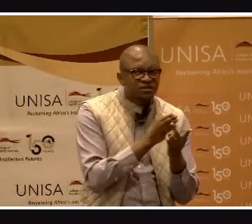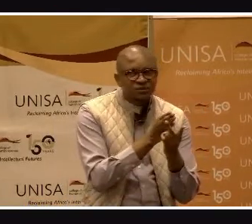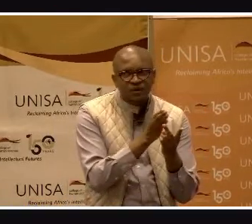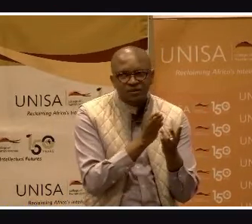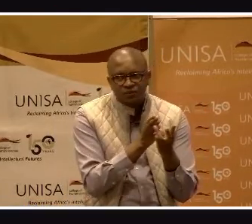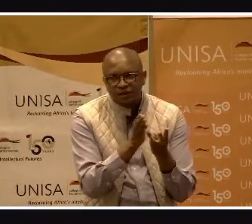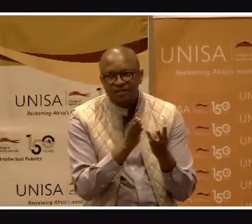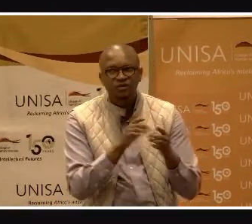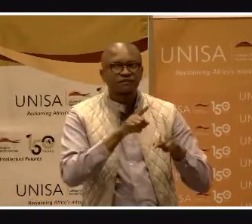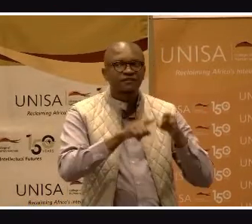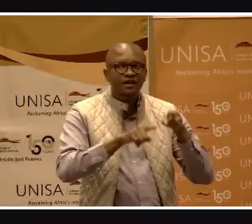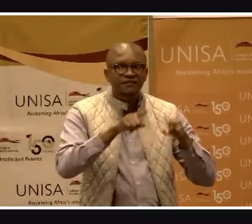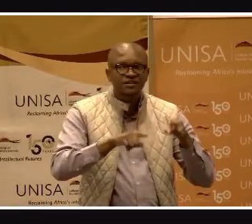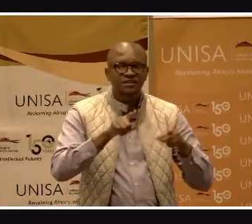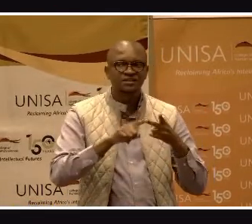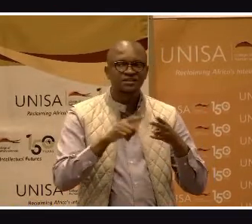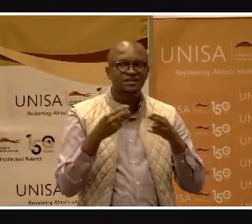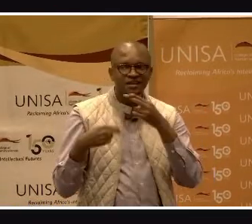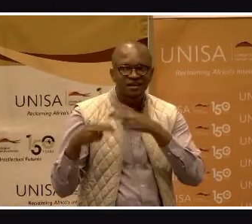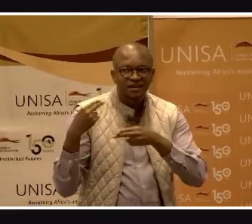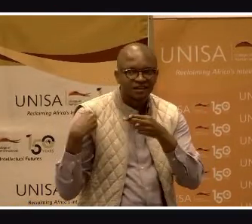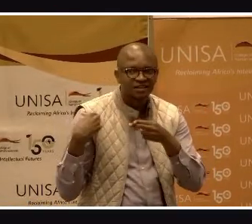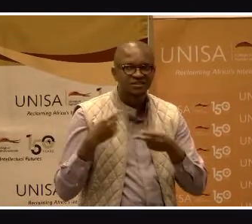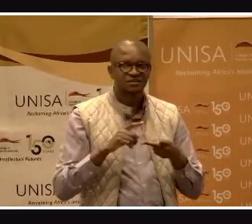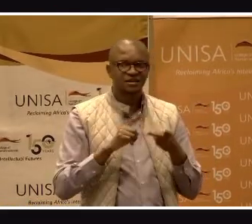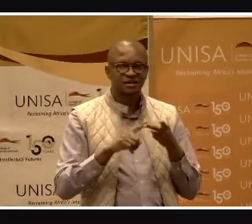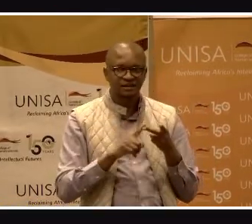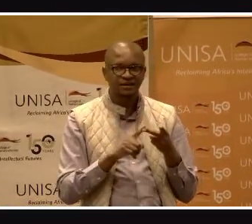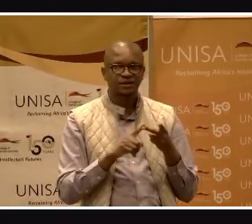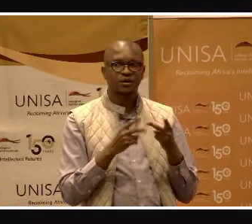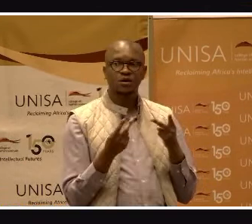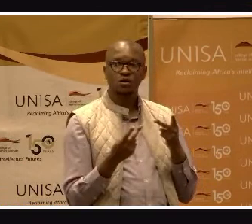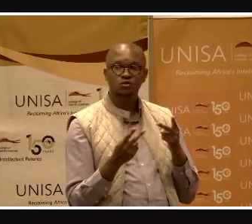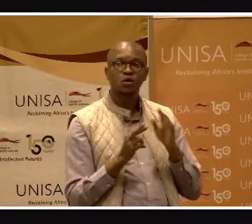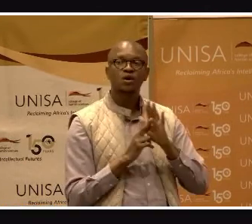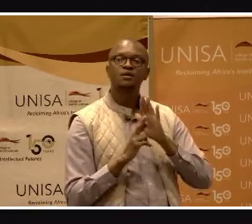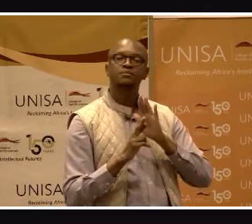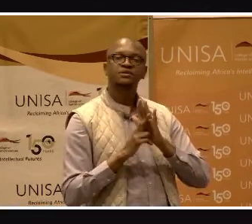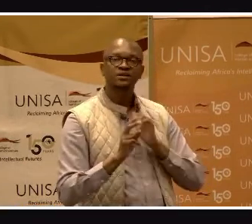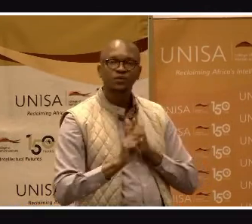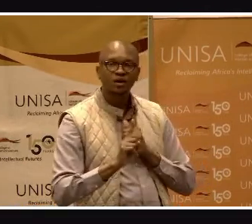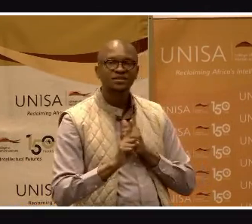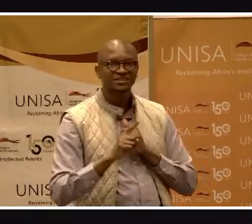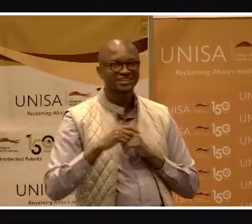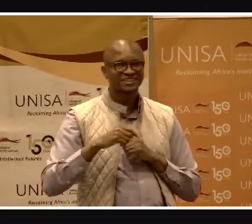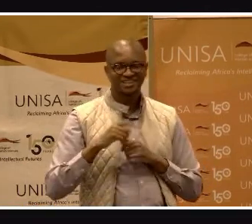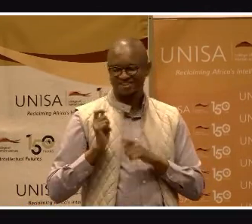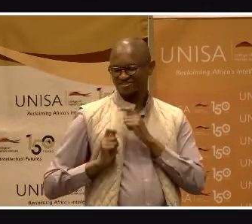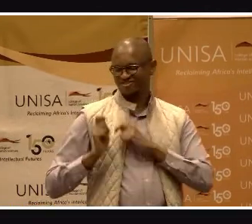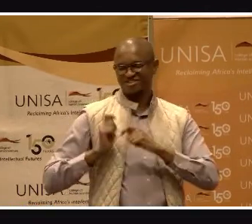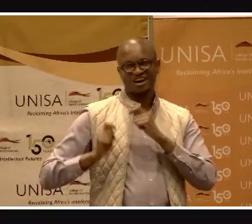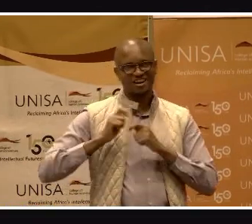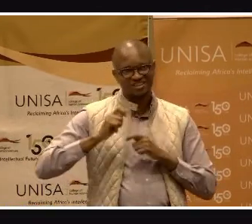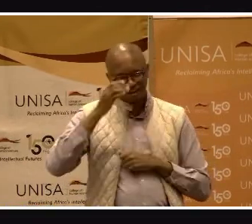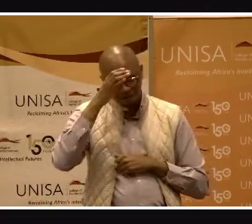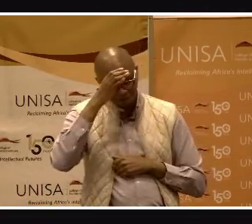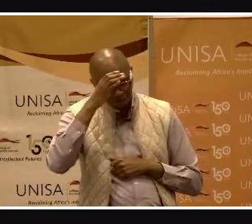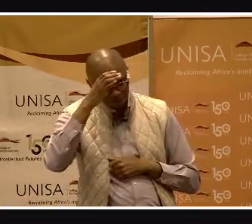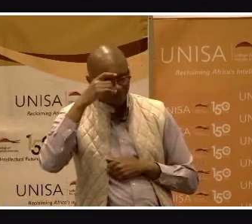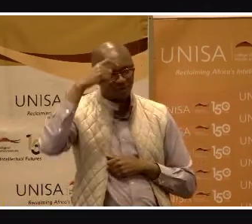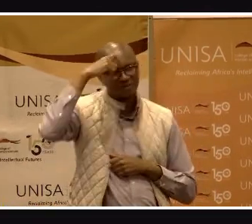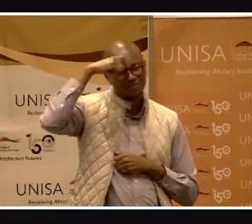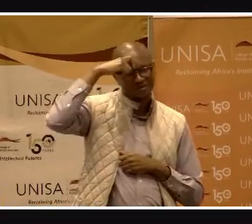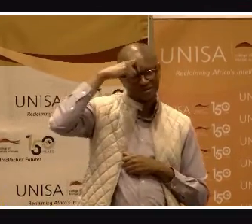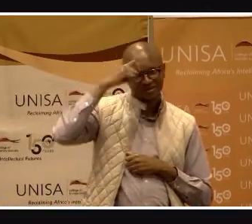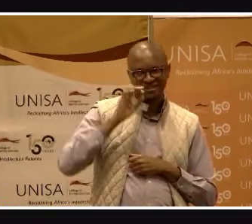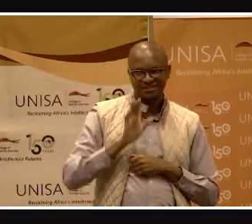history, and that they represent traditional wisdom. They help in building strong communities that are better able to deal